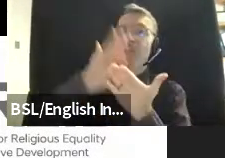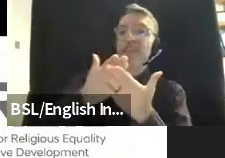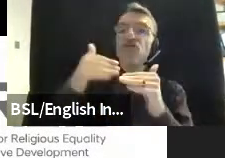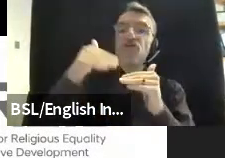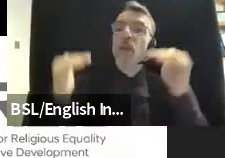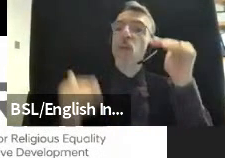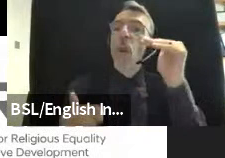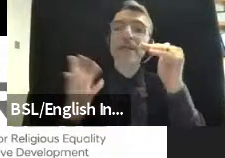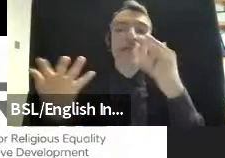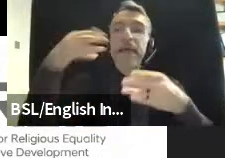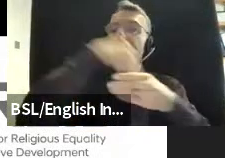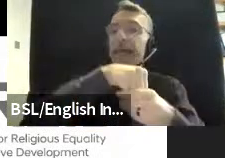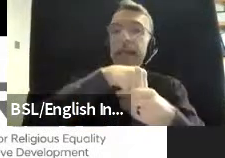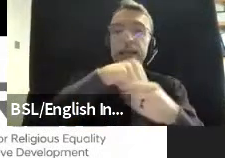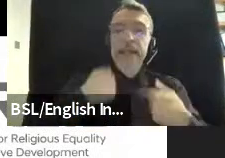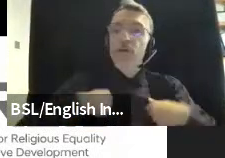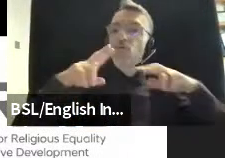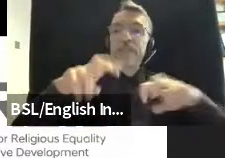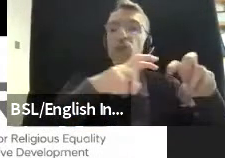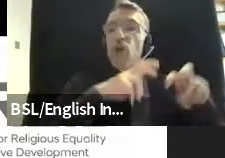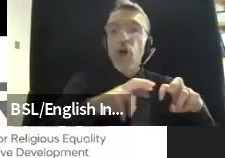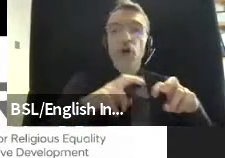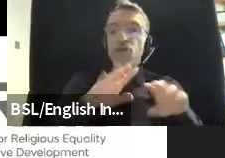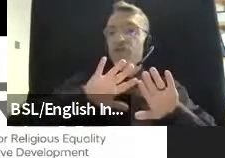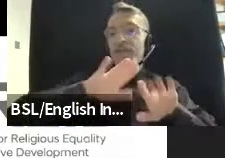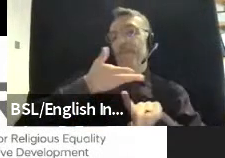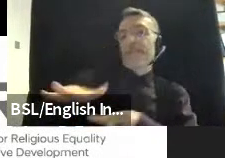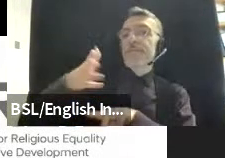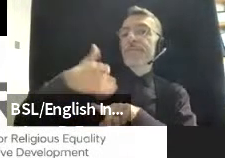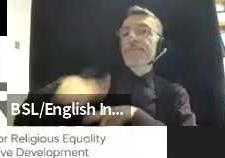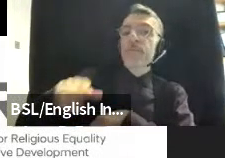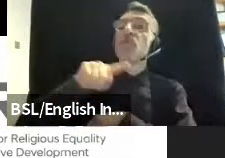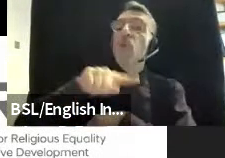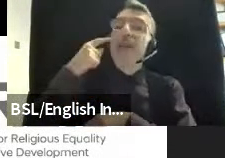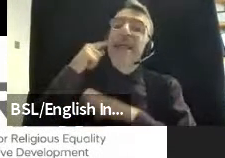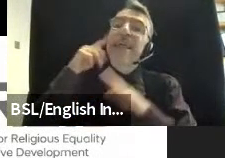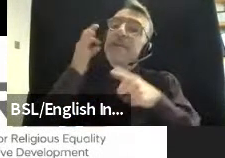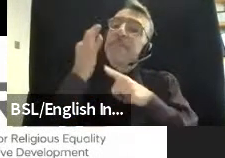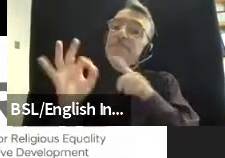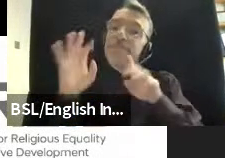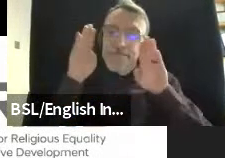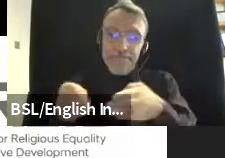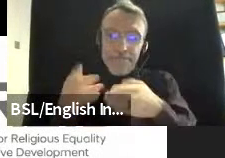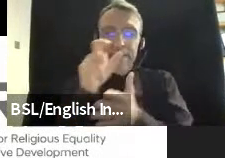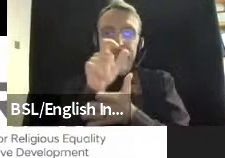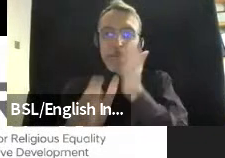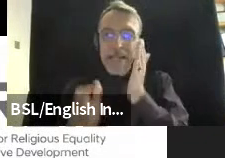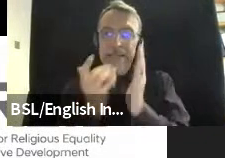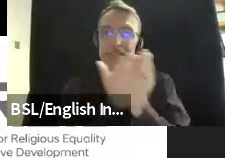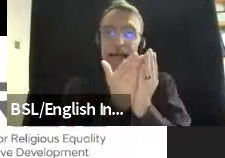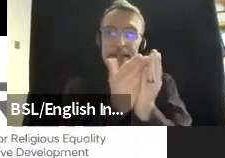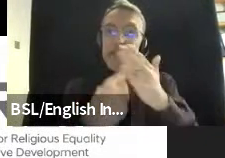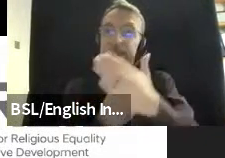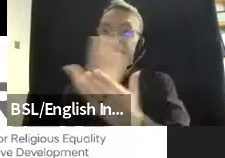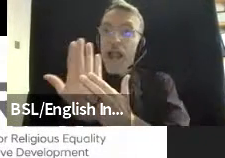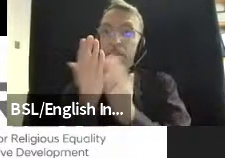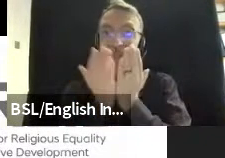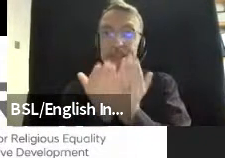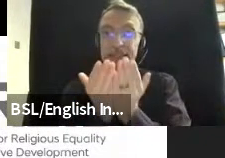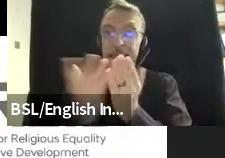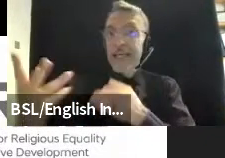inequalities, we need also to give special attention to the field of disability studies and development studies, because I